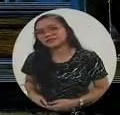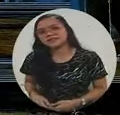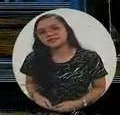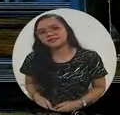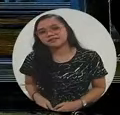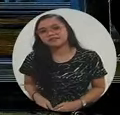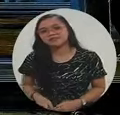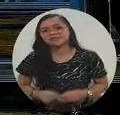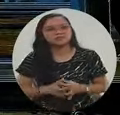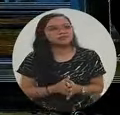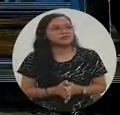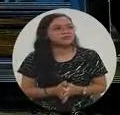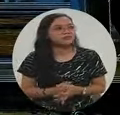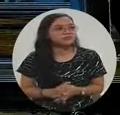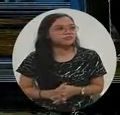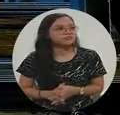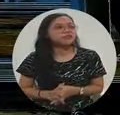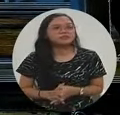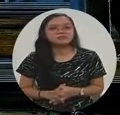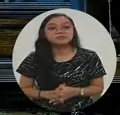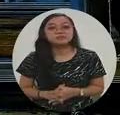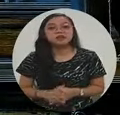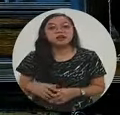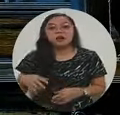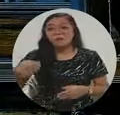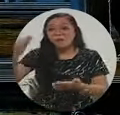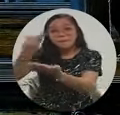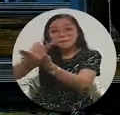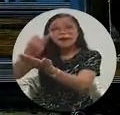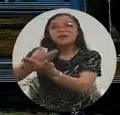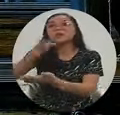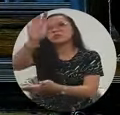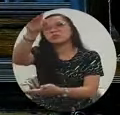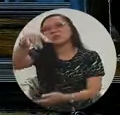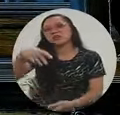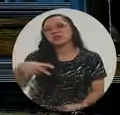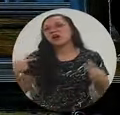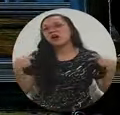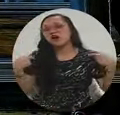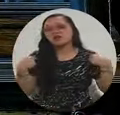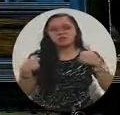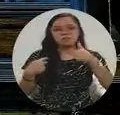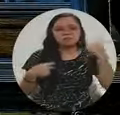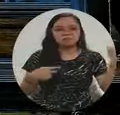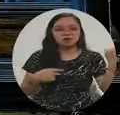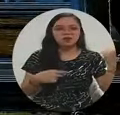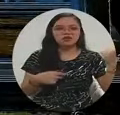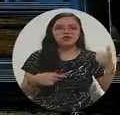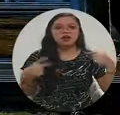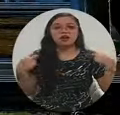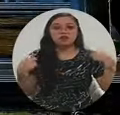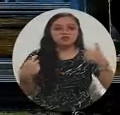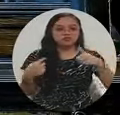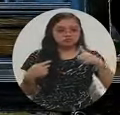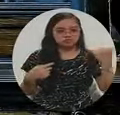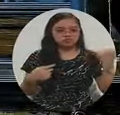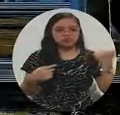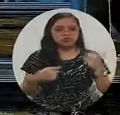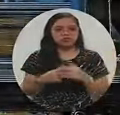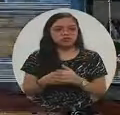the hospital went on, and then Ruthie, the sister of Brother Boyax, was asked to become director of the